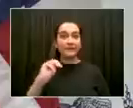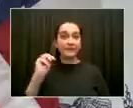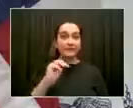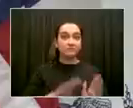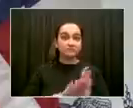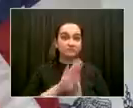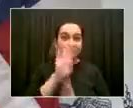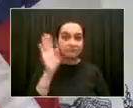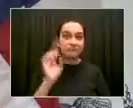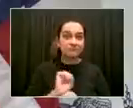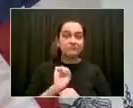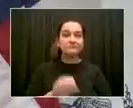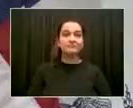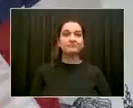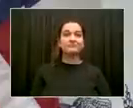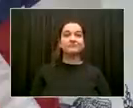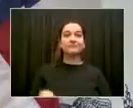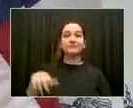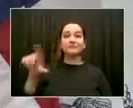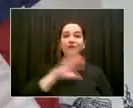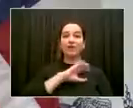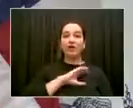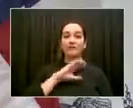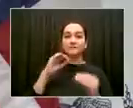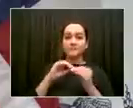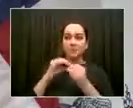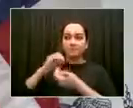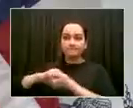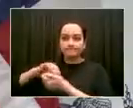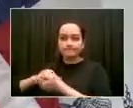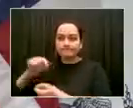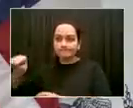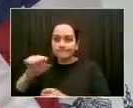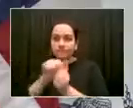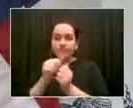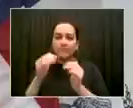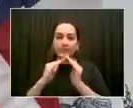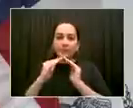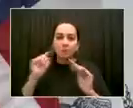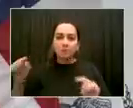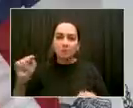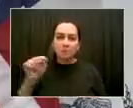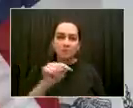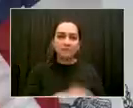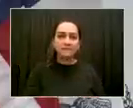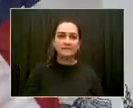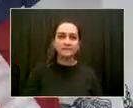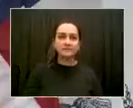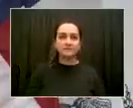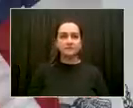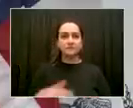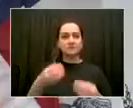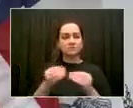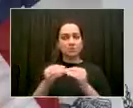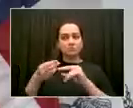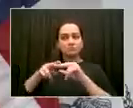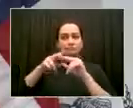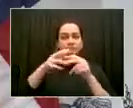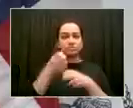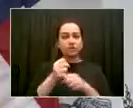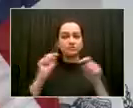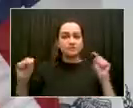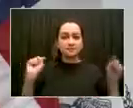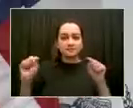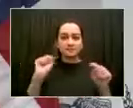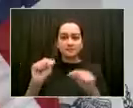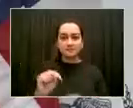and more engagement with communities, deepening neighborhood policing, and more reforms to come as well.